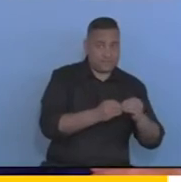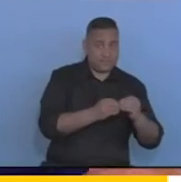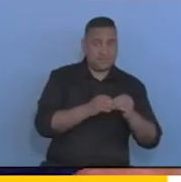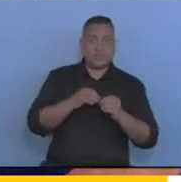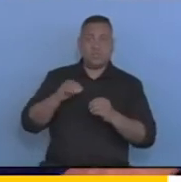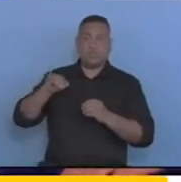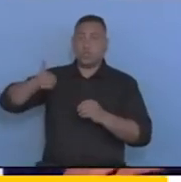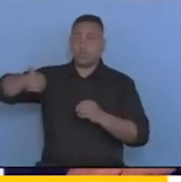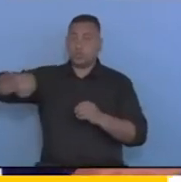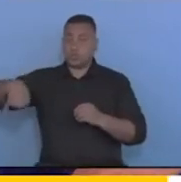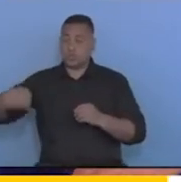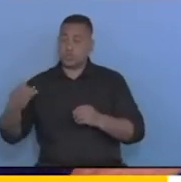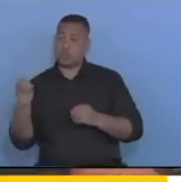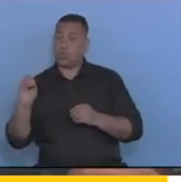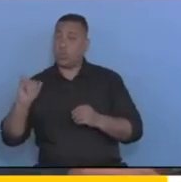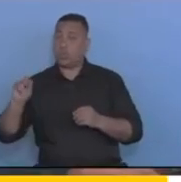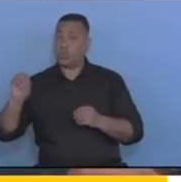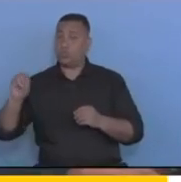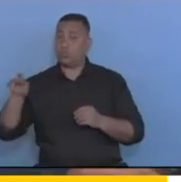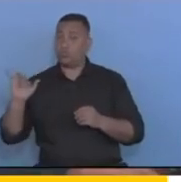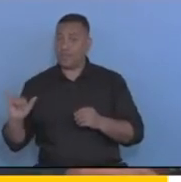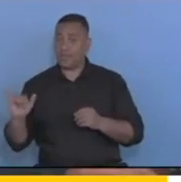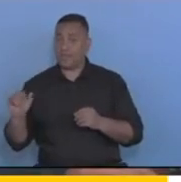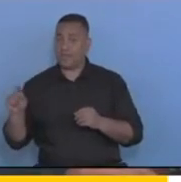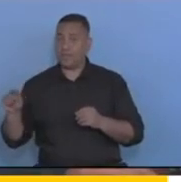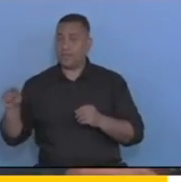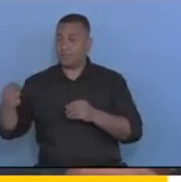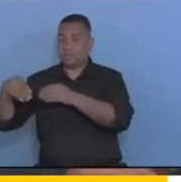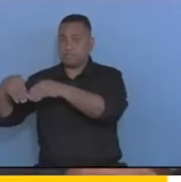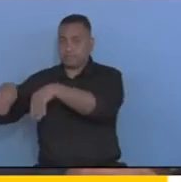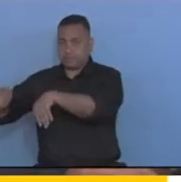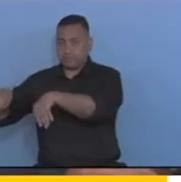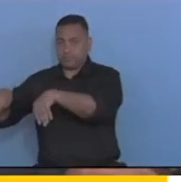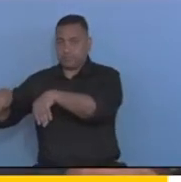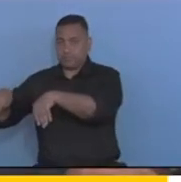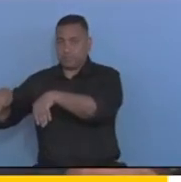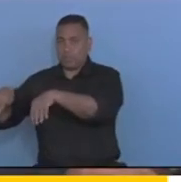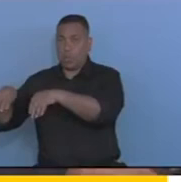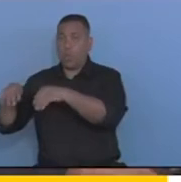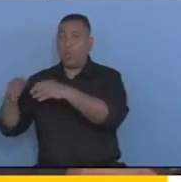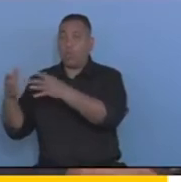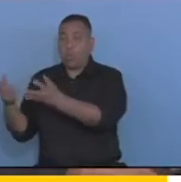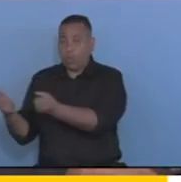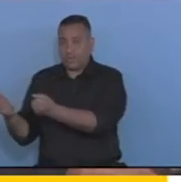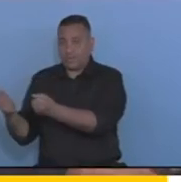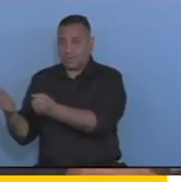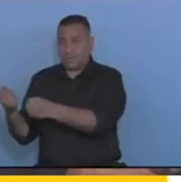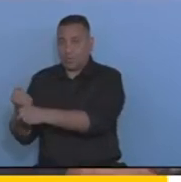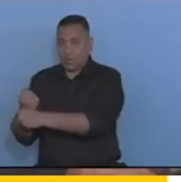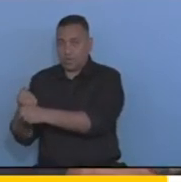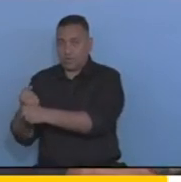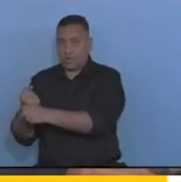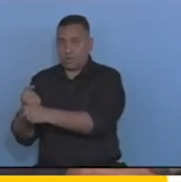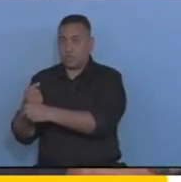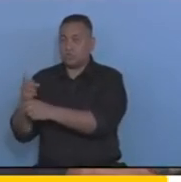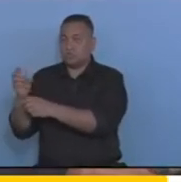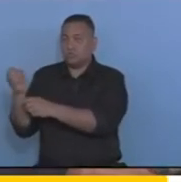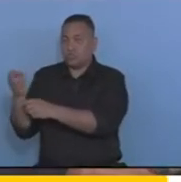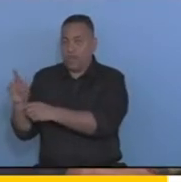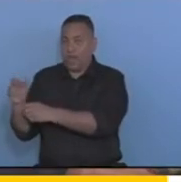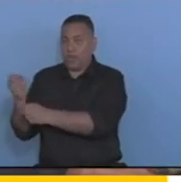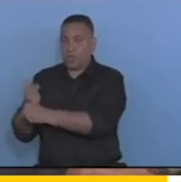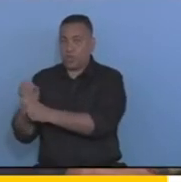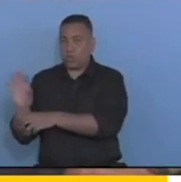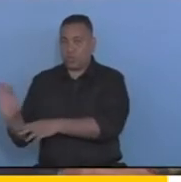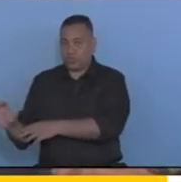Where it's the wet works and then the dry works. If we think about wet works, we're working with wetness,